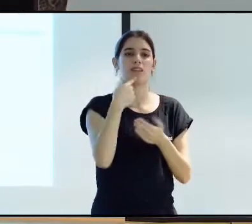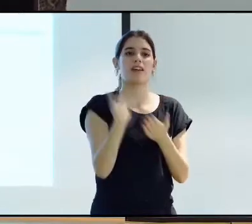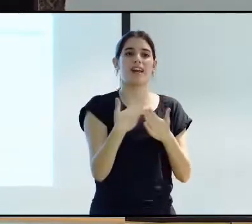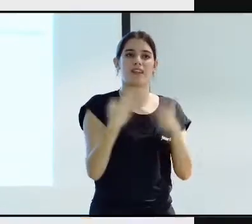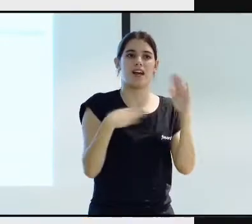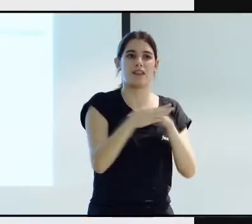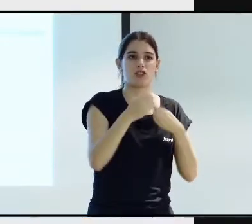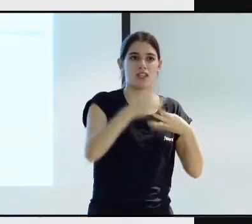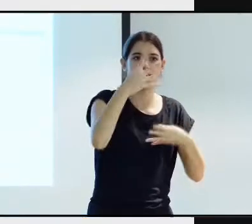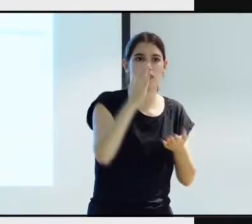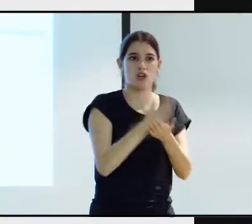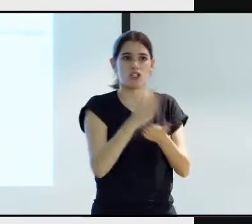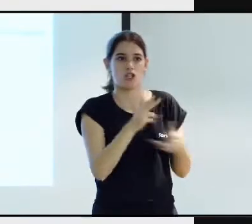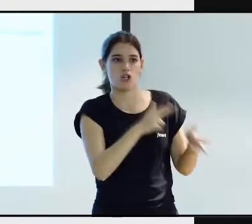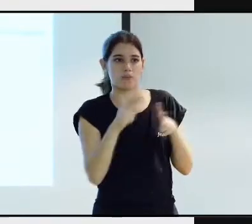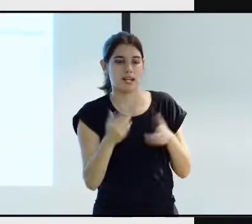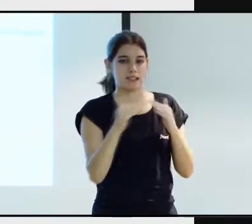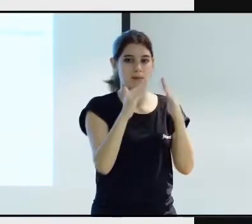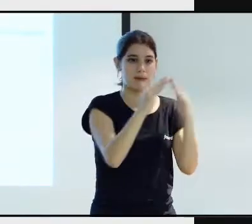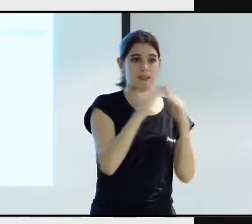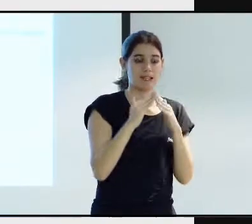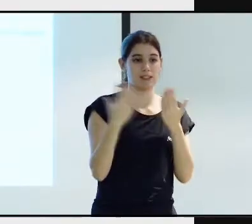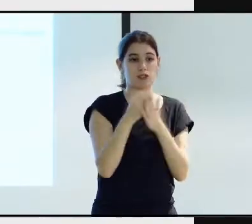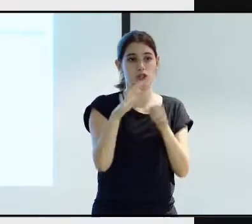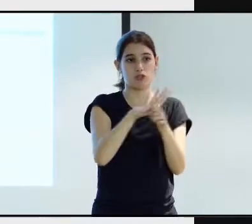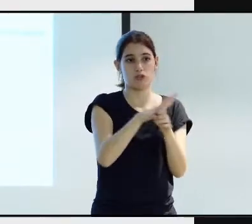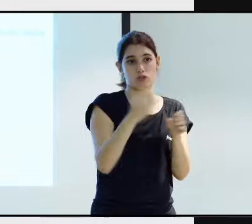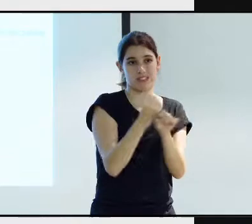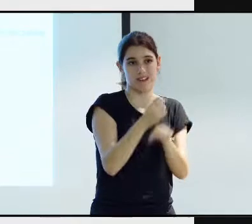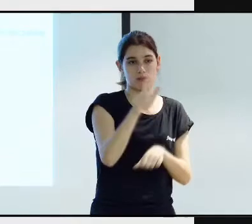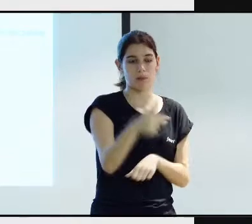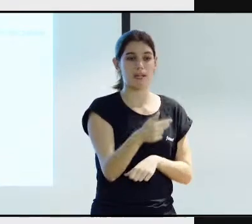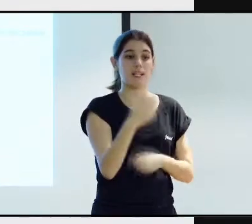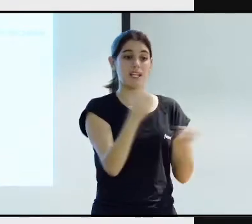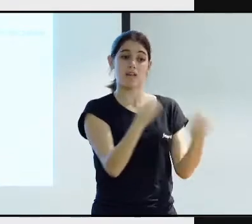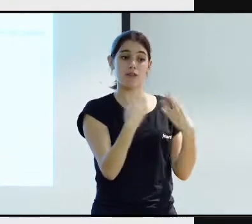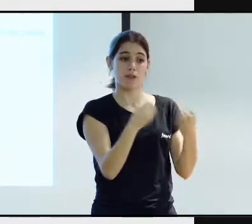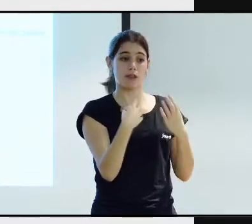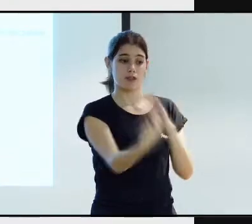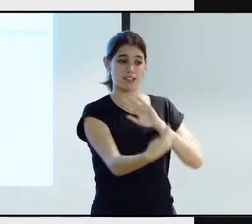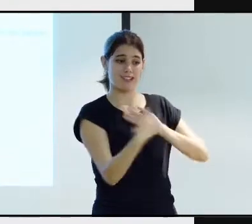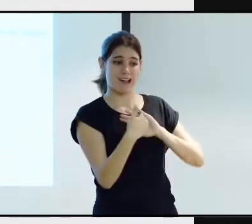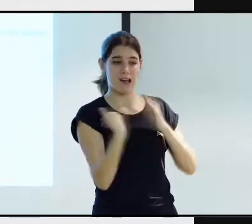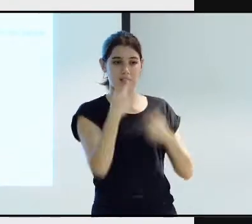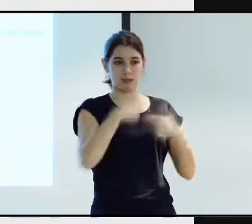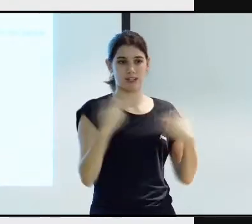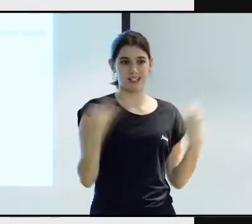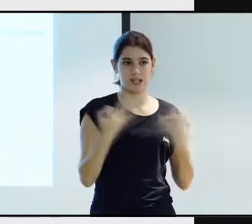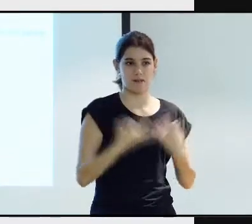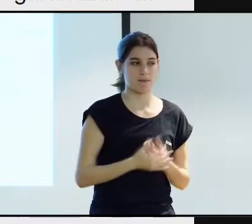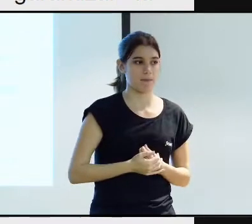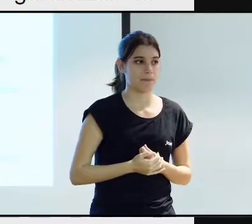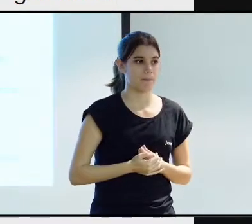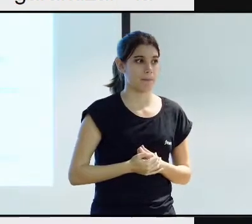the countries that ratify the convention can guarantee that there will be adequate housing, schools, buildings,